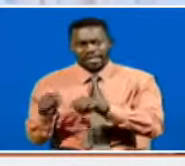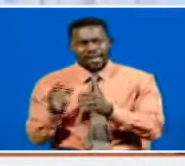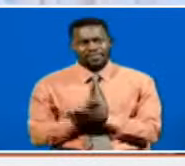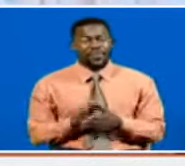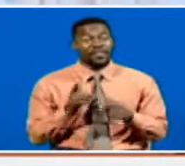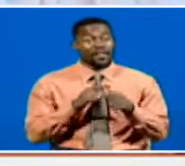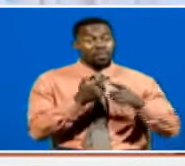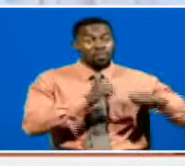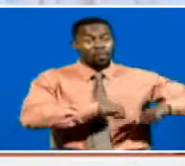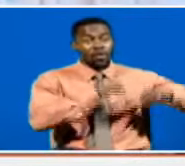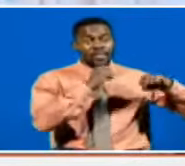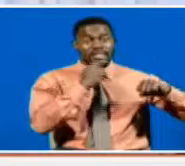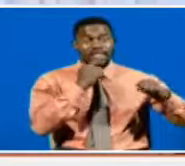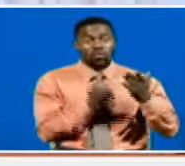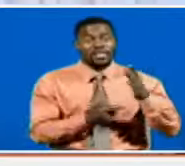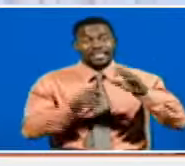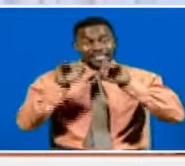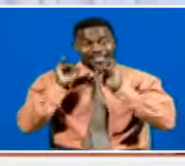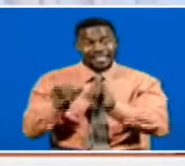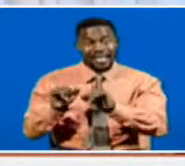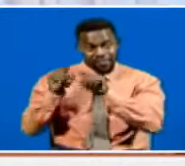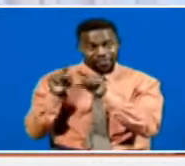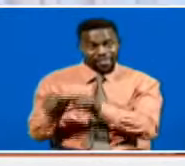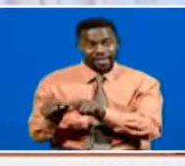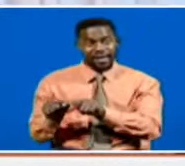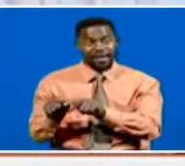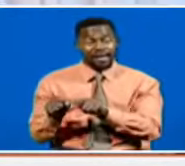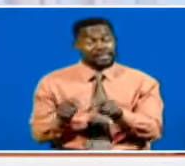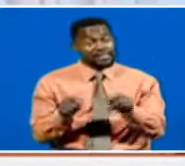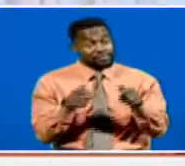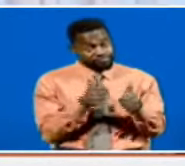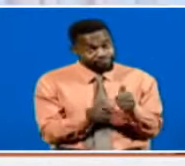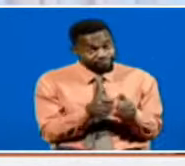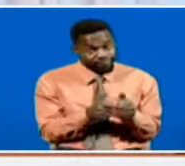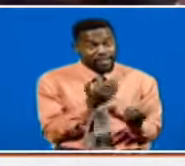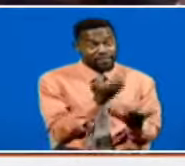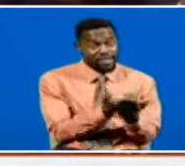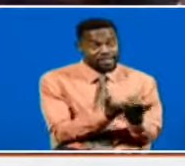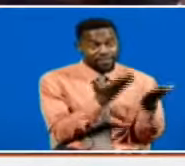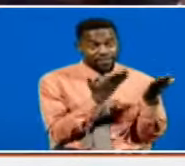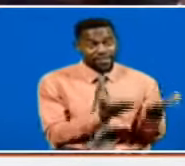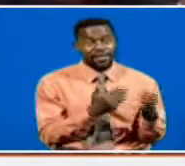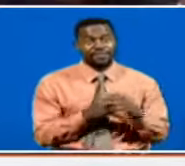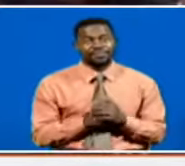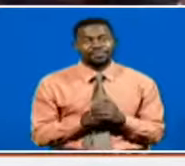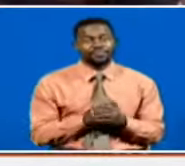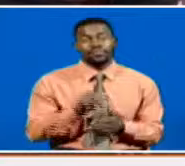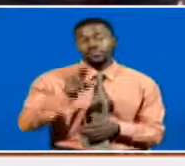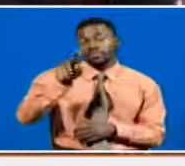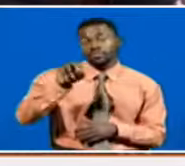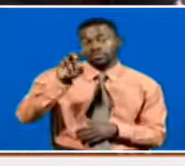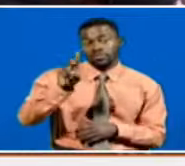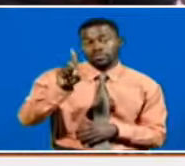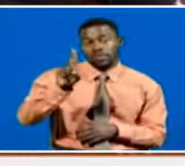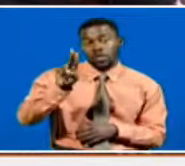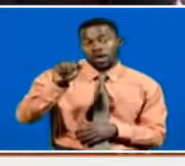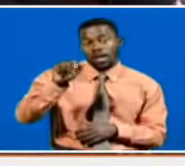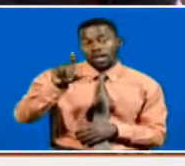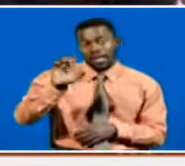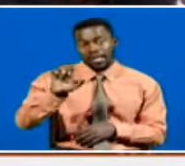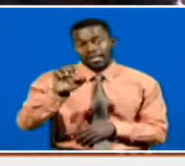was told, "Stay with your colleague." That text message is there. Duale detailing a string of text messages